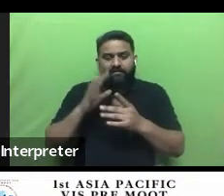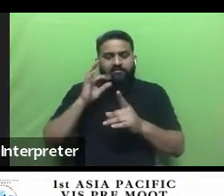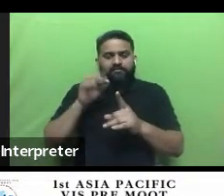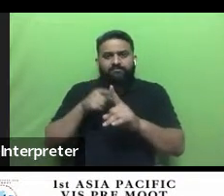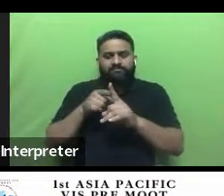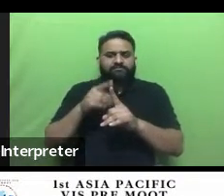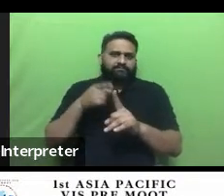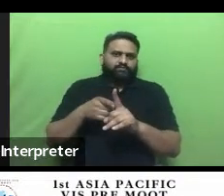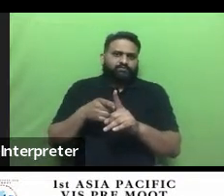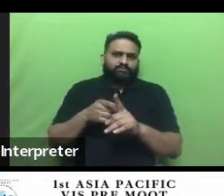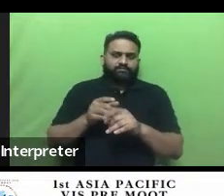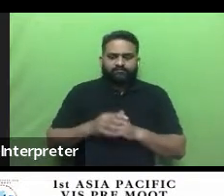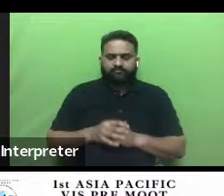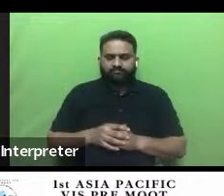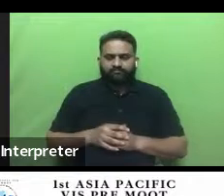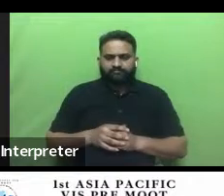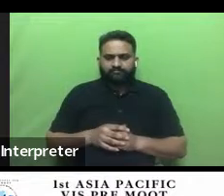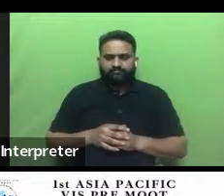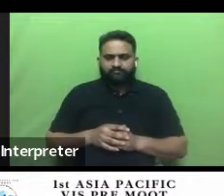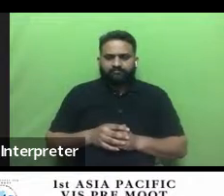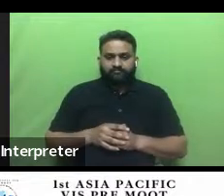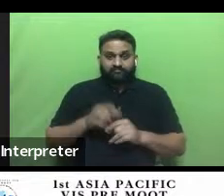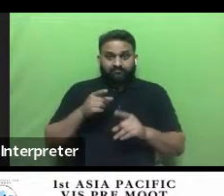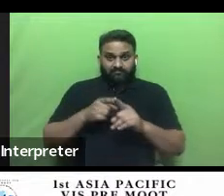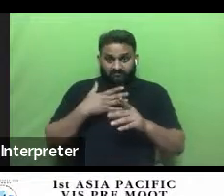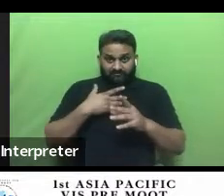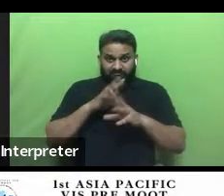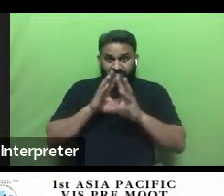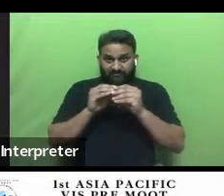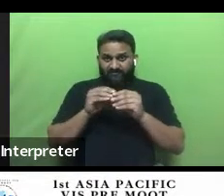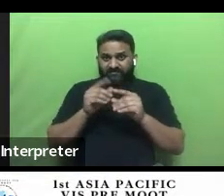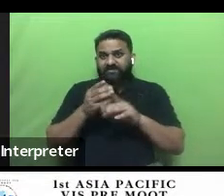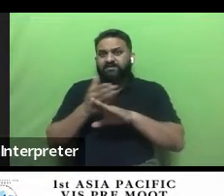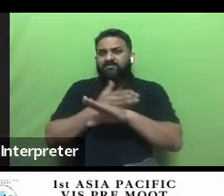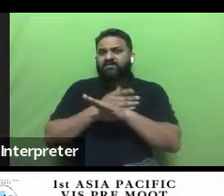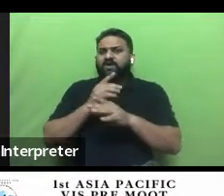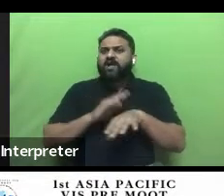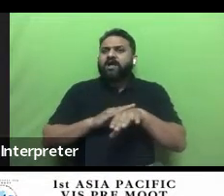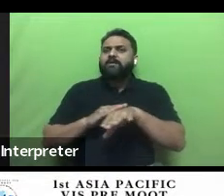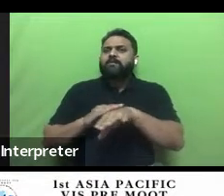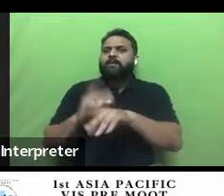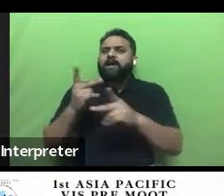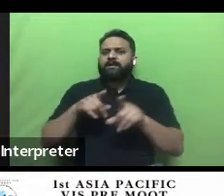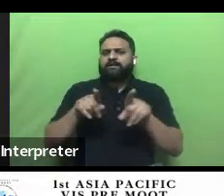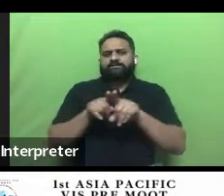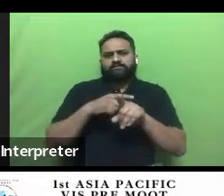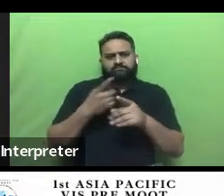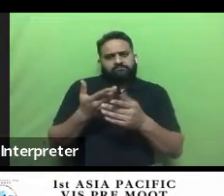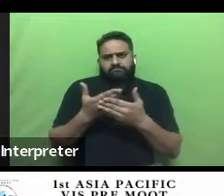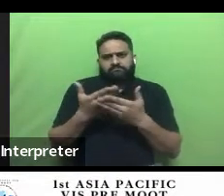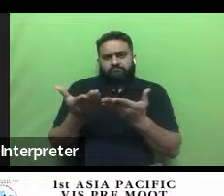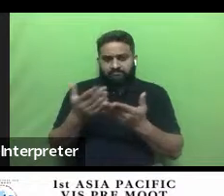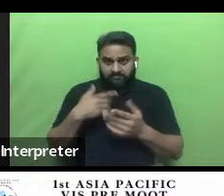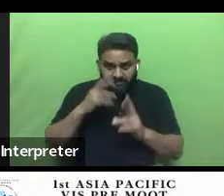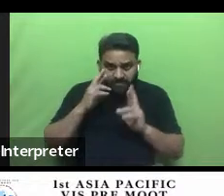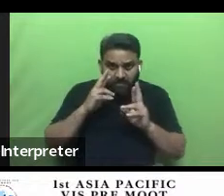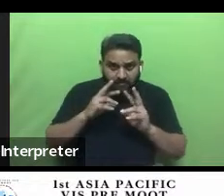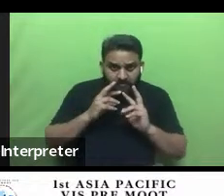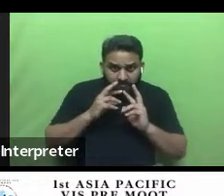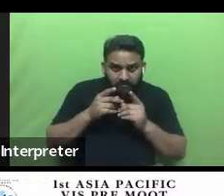important and then withdraw their reliance on this previous practice when it suited them. I hope that answers your question, Madam